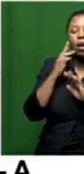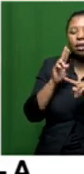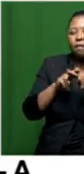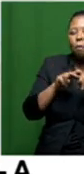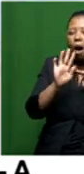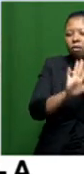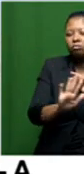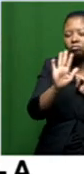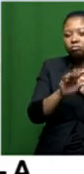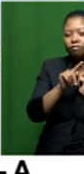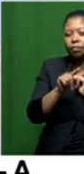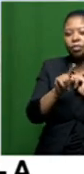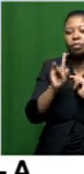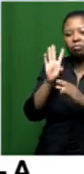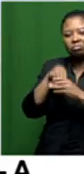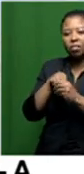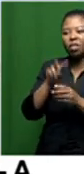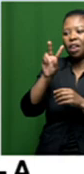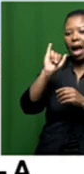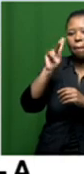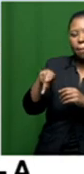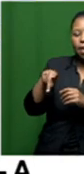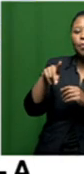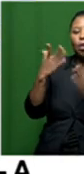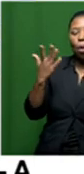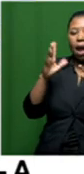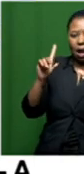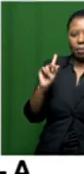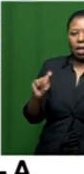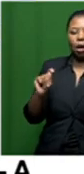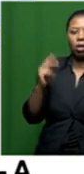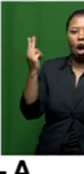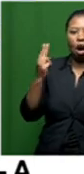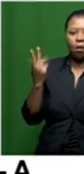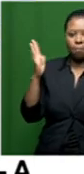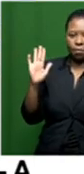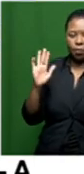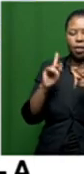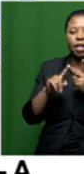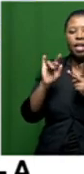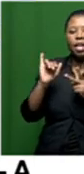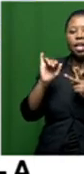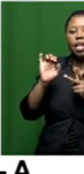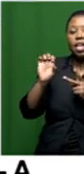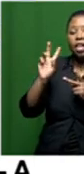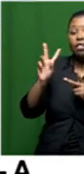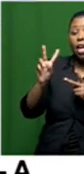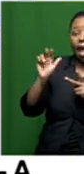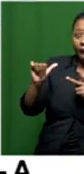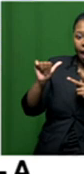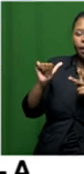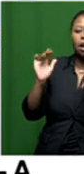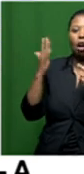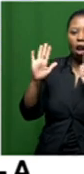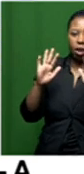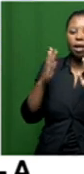where it was part of the VIP program for Investor Cape Town Art Fair. It was shown at the AVA Gallery, so some of the works are similar to the works